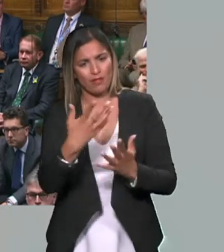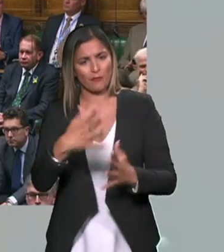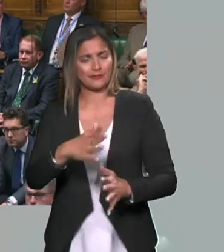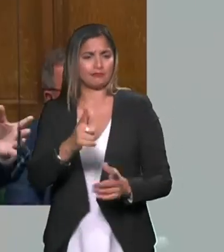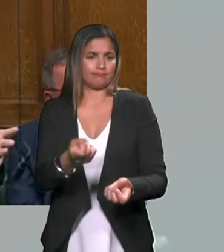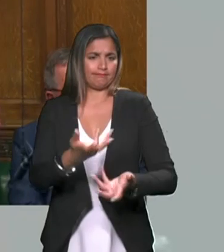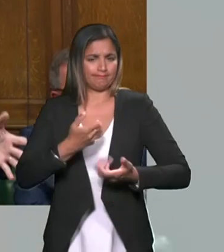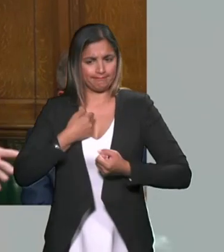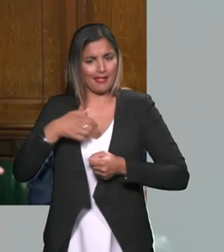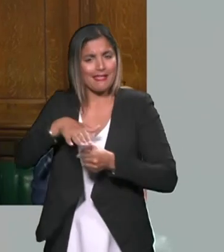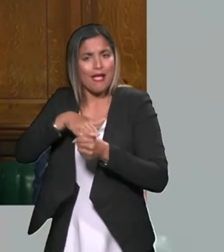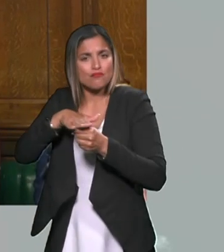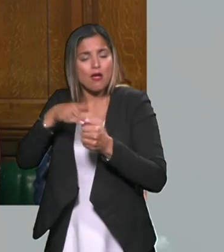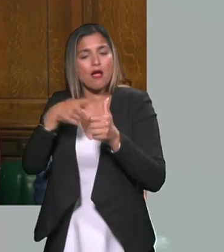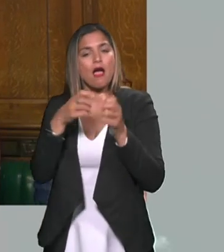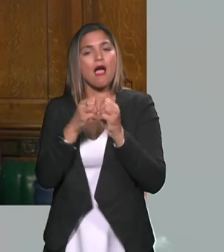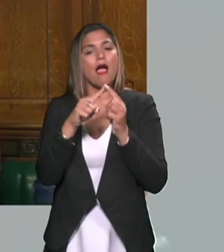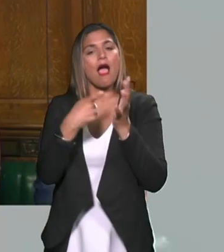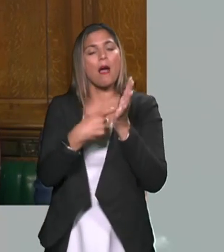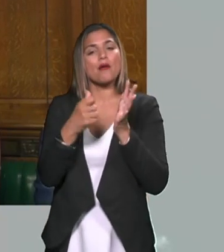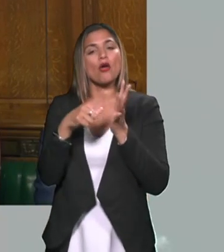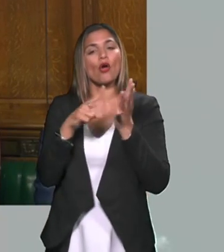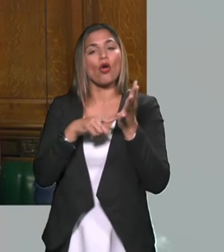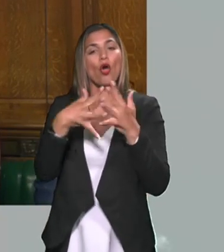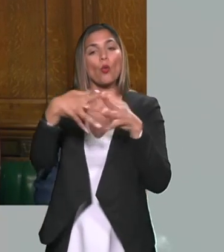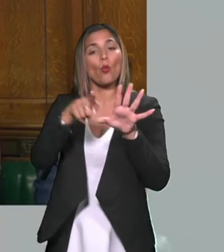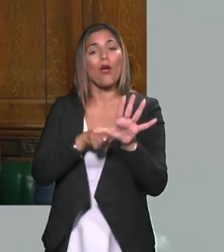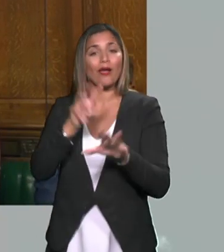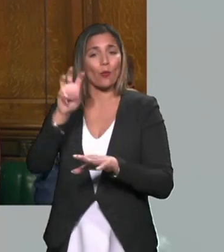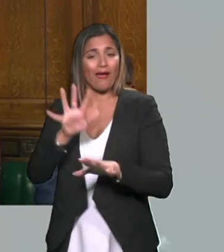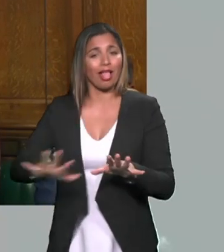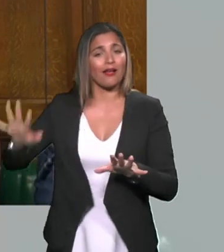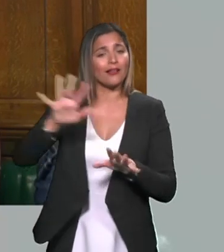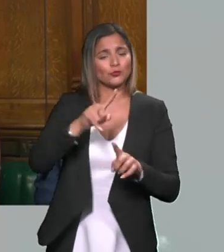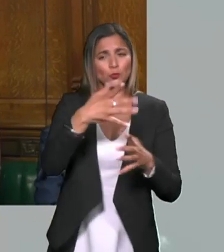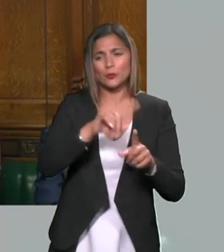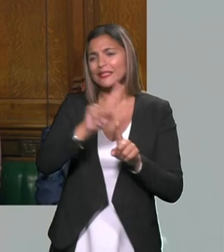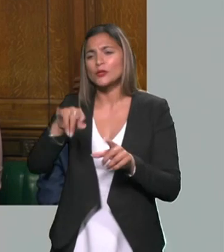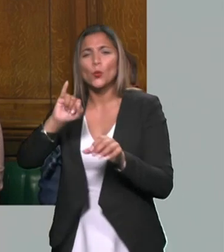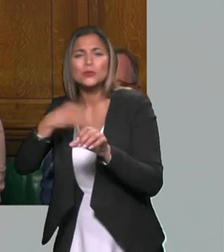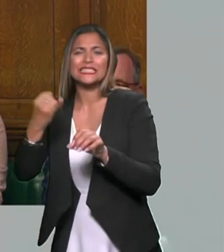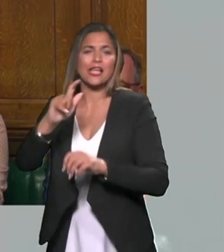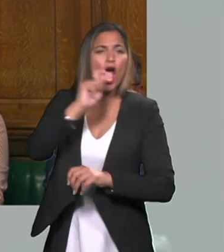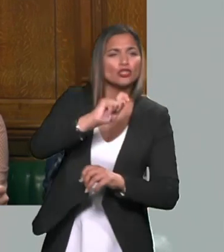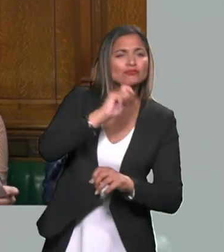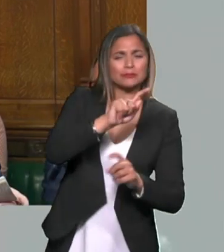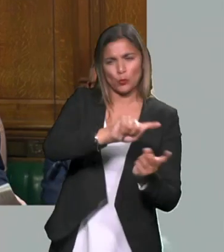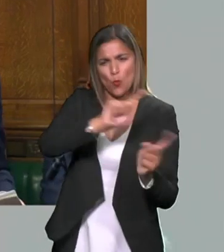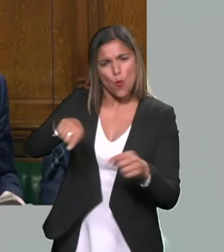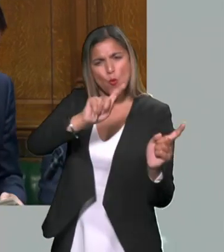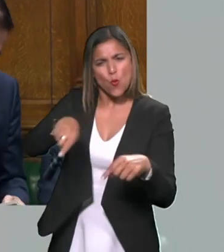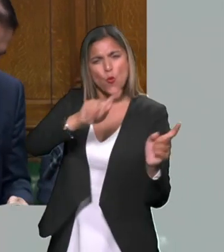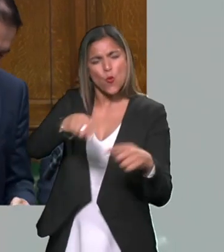Aberconwy, whether he's been eating ice cream on the pier in Llandudno, sampling Welsh Penderyn whisky, or standing on the granite quarry in Penmaen